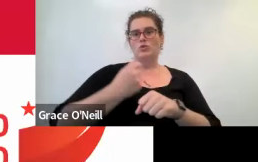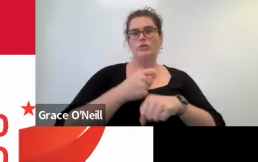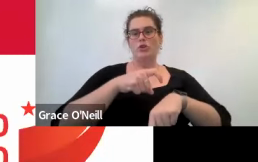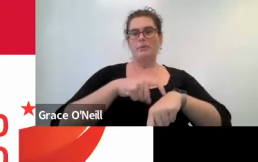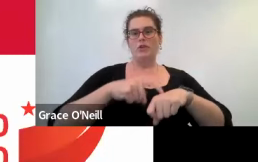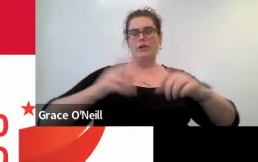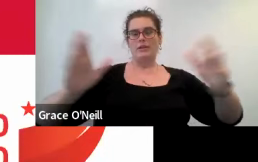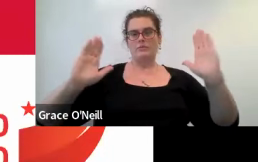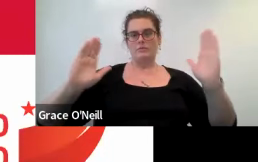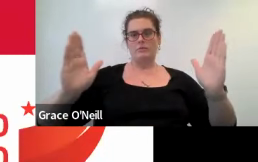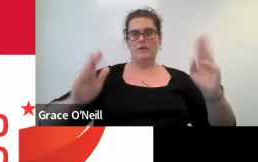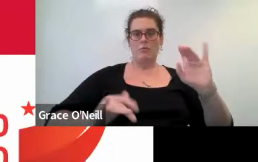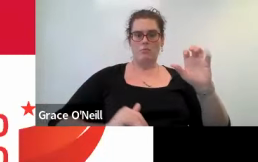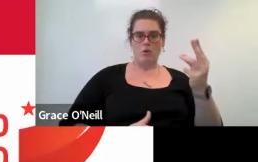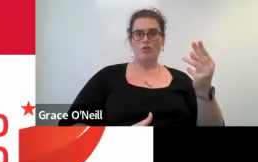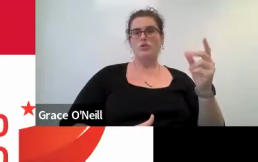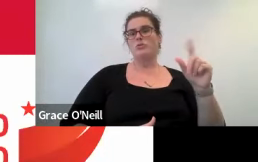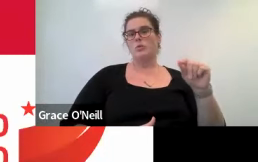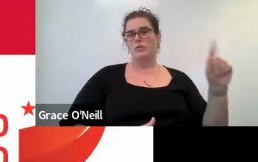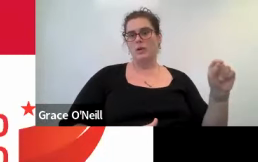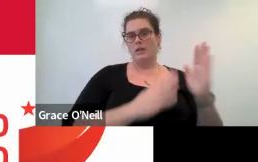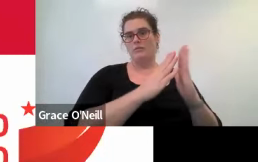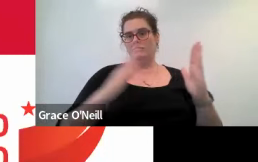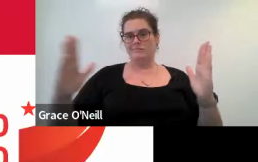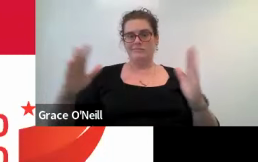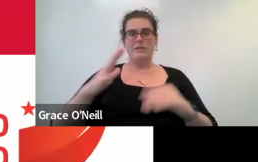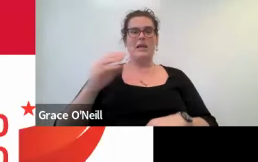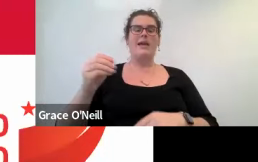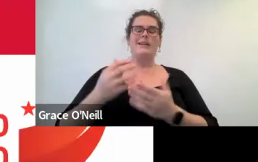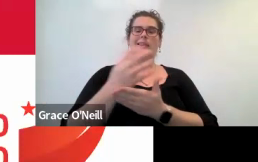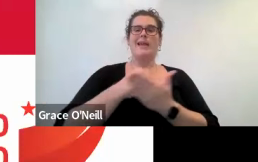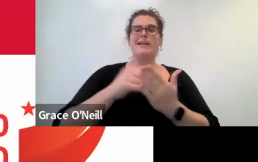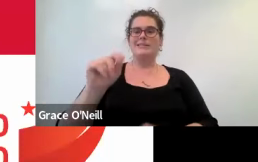the 20th, and we began collecting data in October of